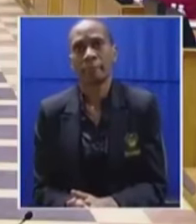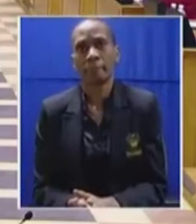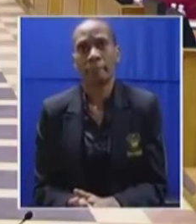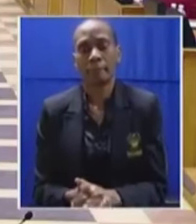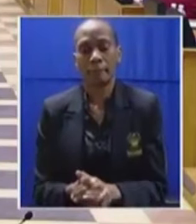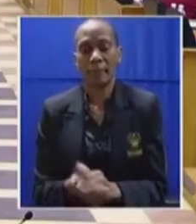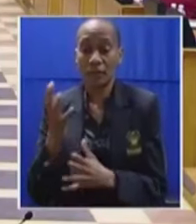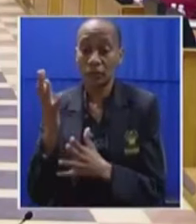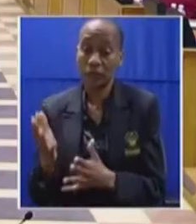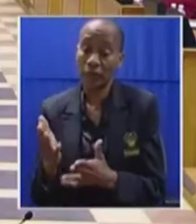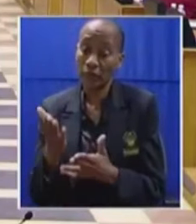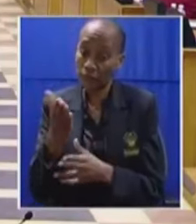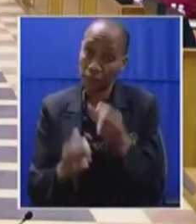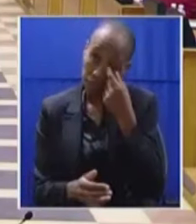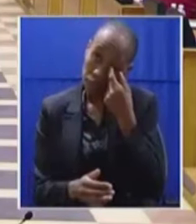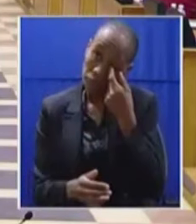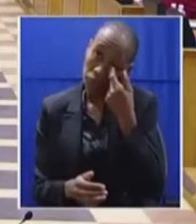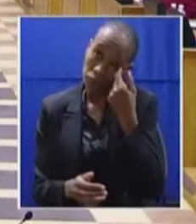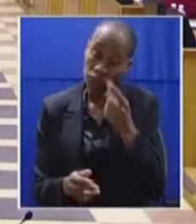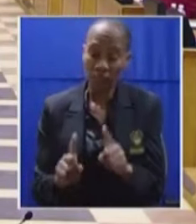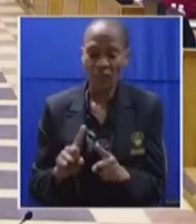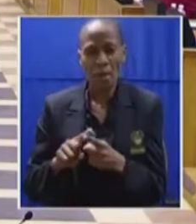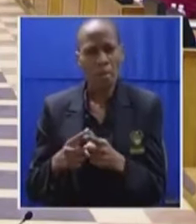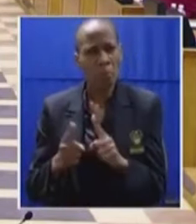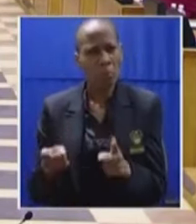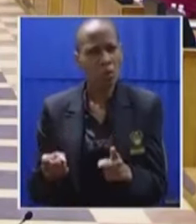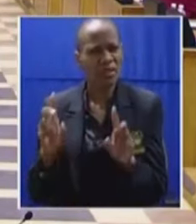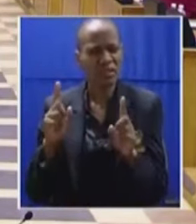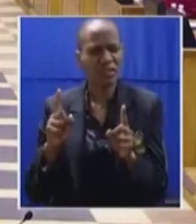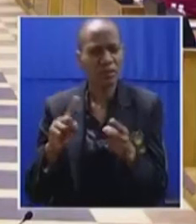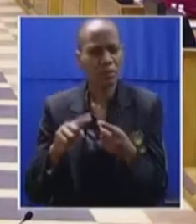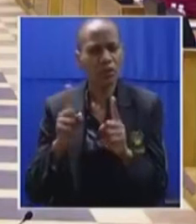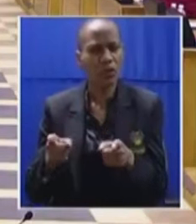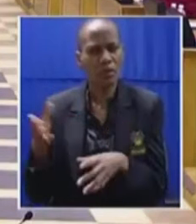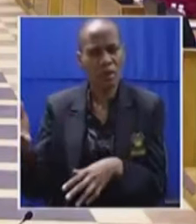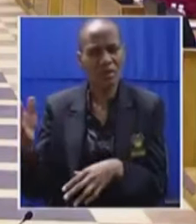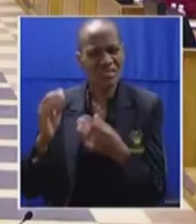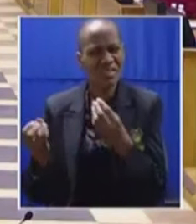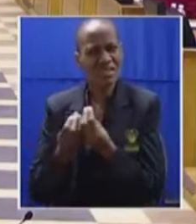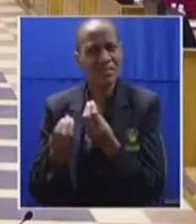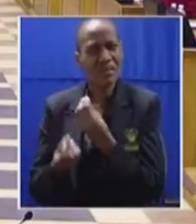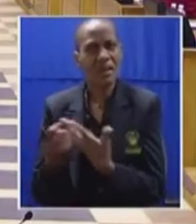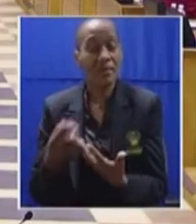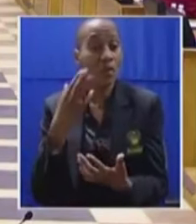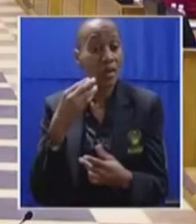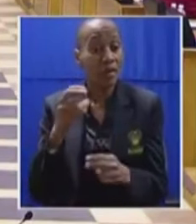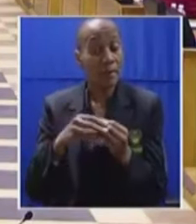Speaker, on a point of order, there's an incident which earlier on, when the Honorable Ndlozi was